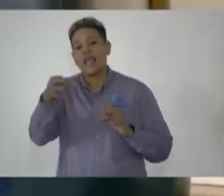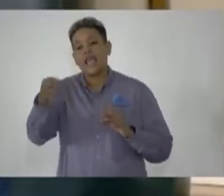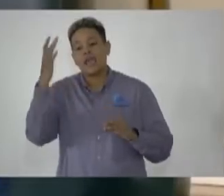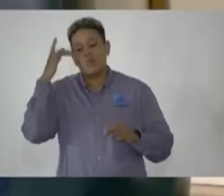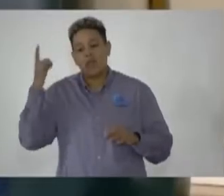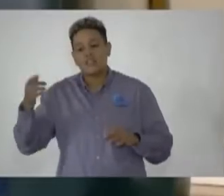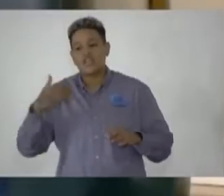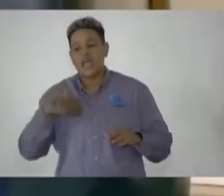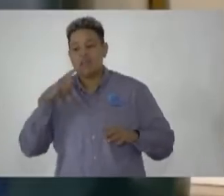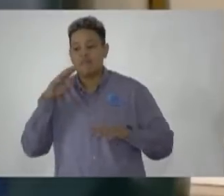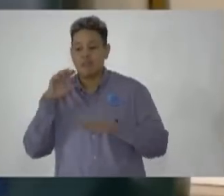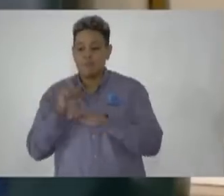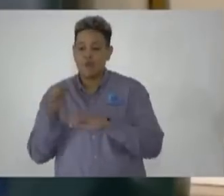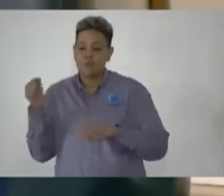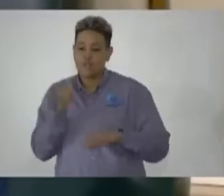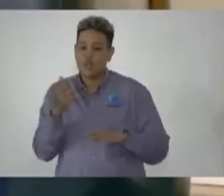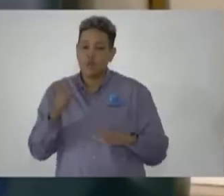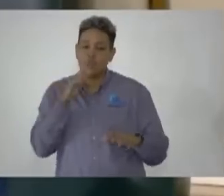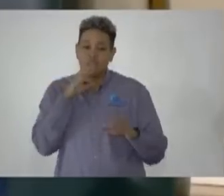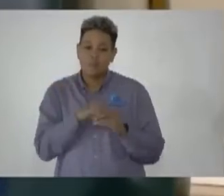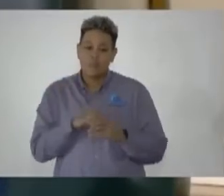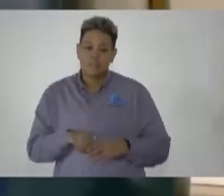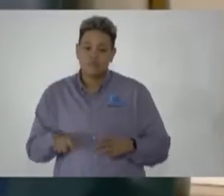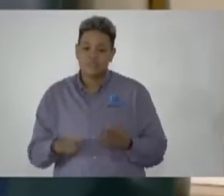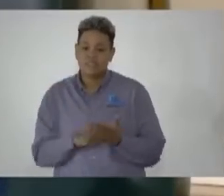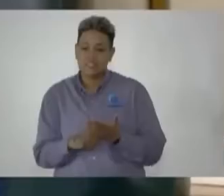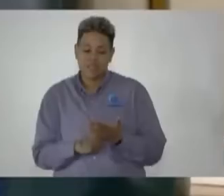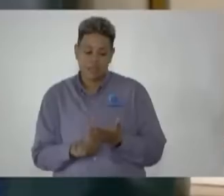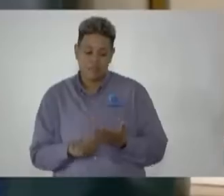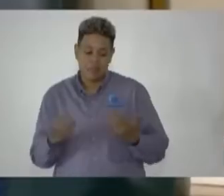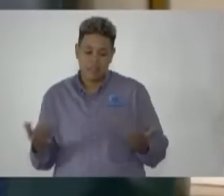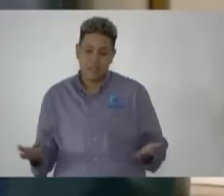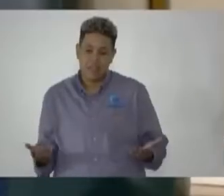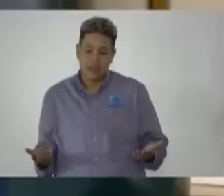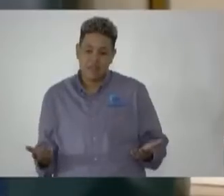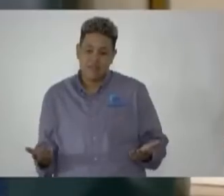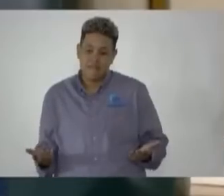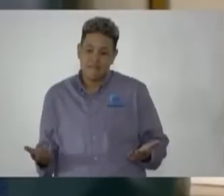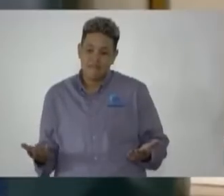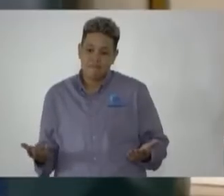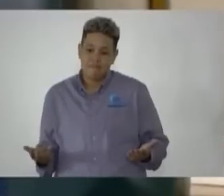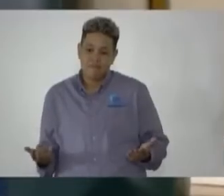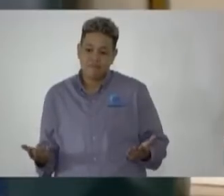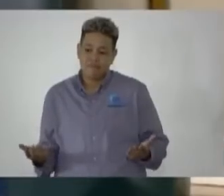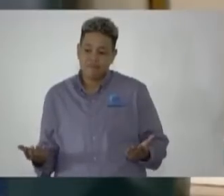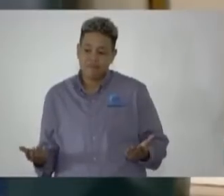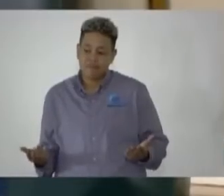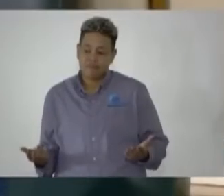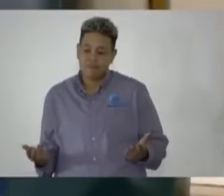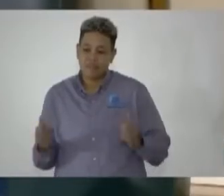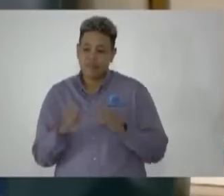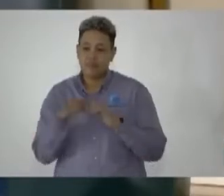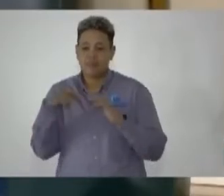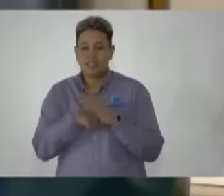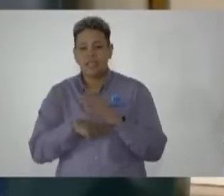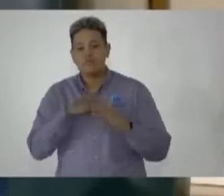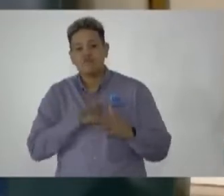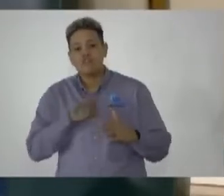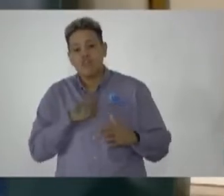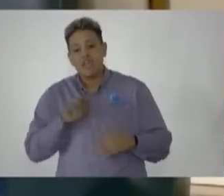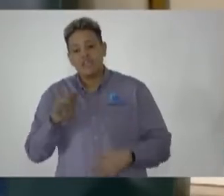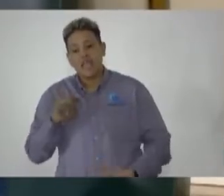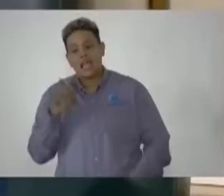because she had an appointment and she wanted to participate in the debate. And so it was with deep regret that